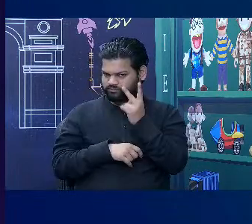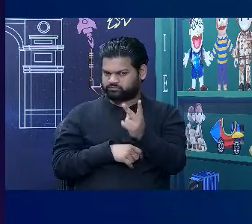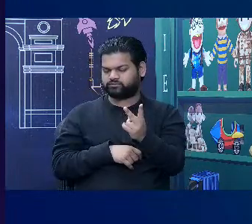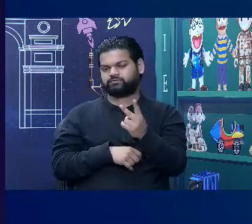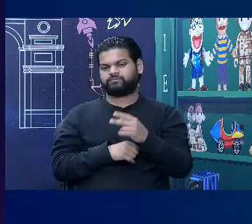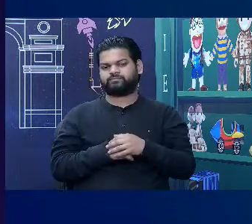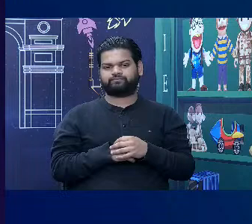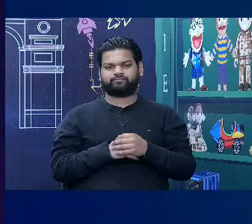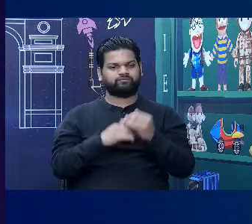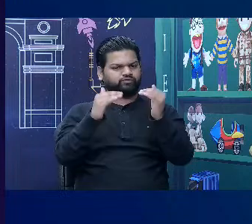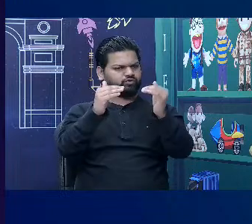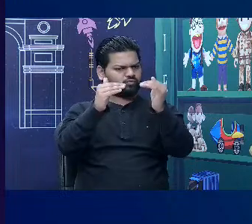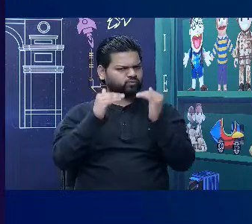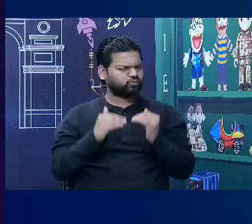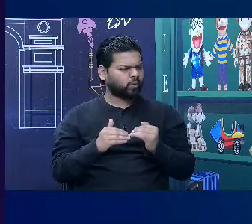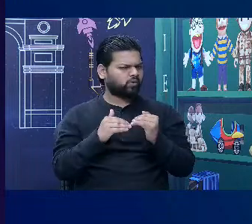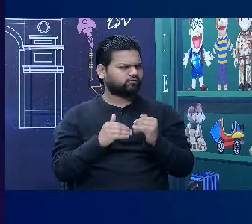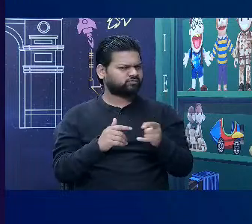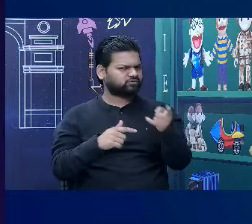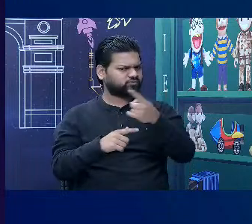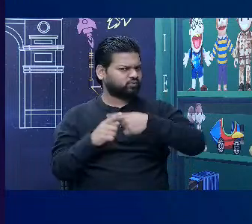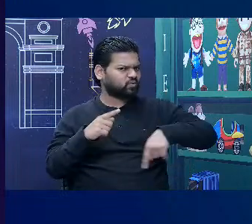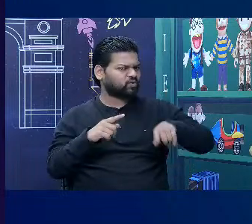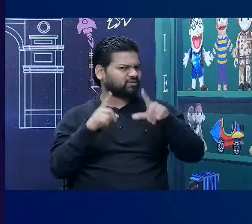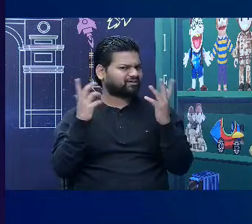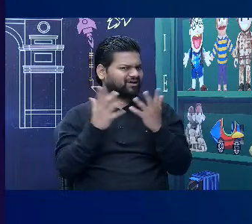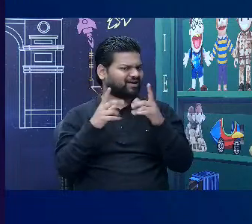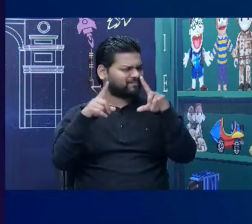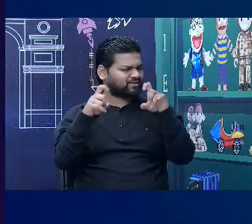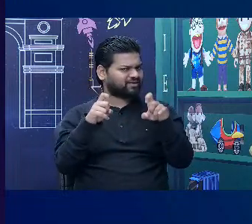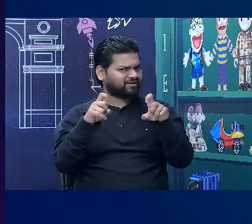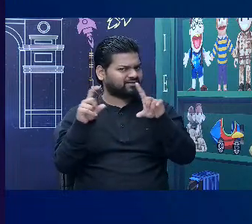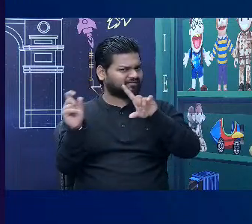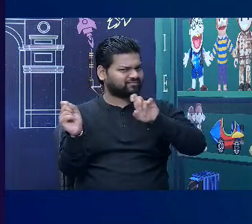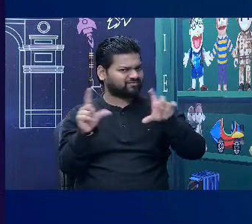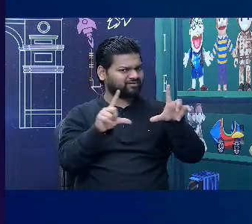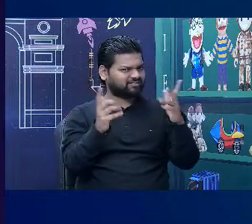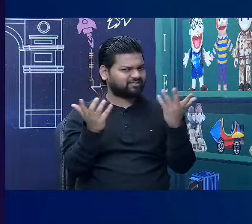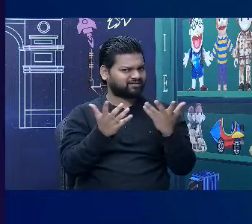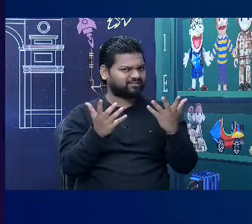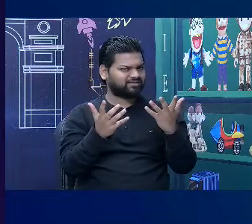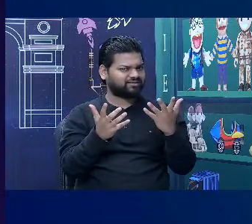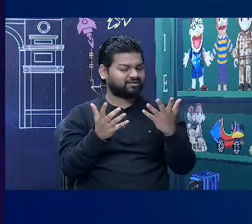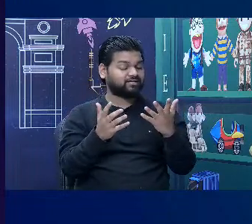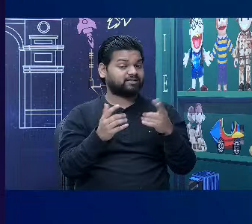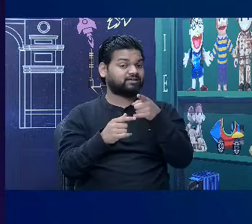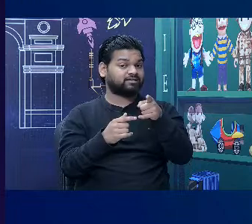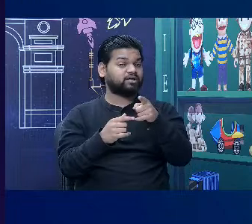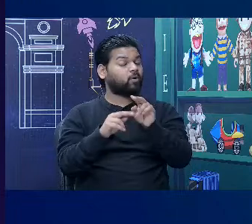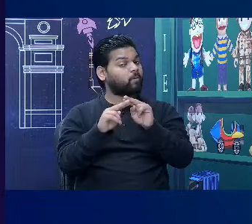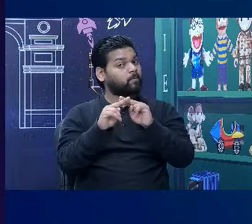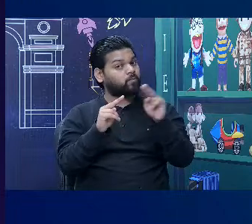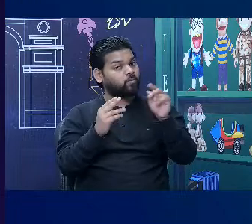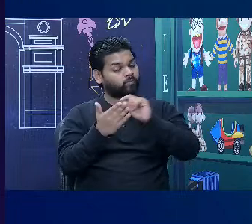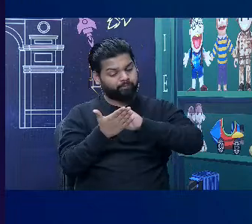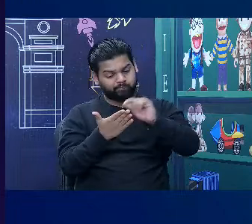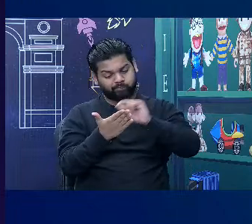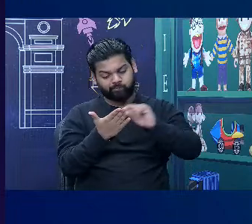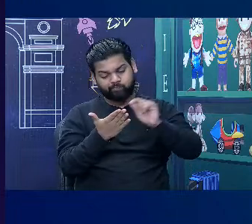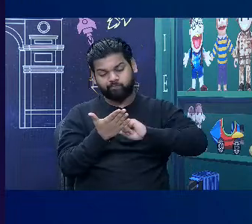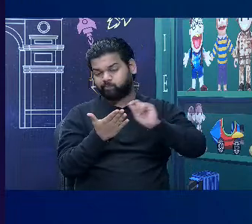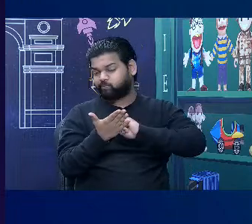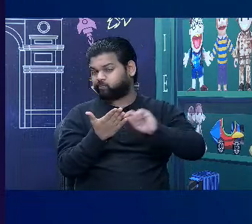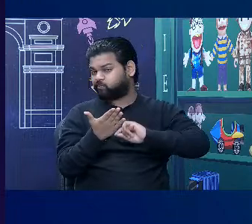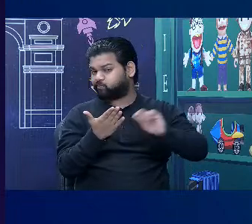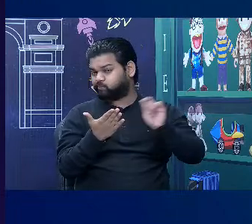Good. Now having understood this, see this is a learning material in Braille script, Kusumji, for